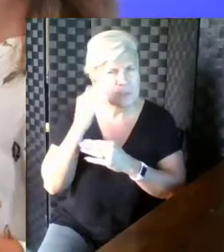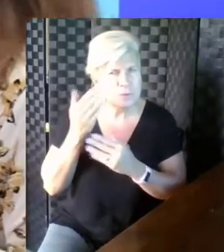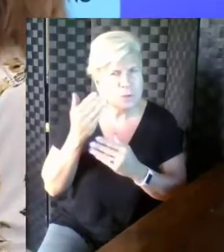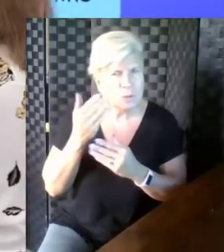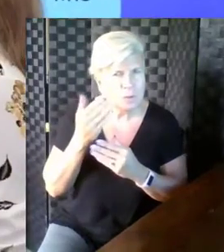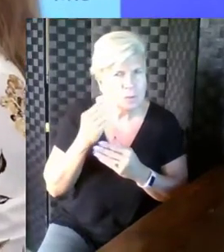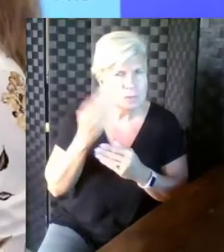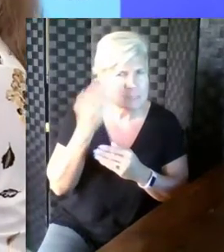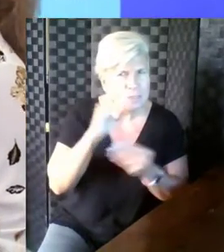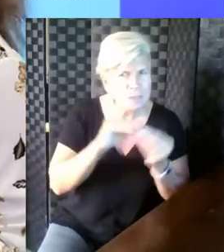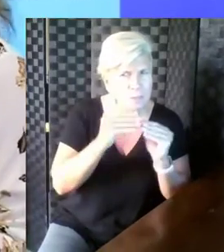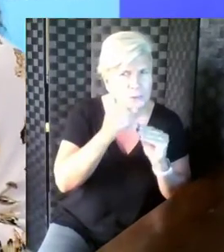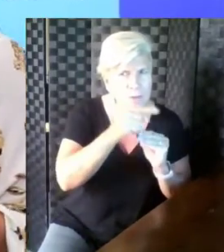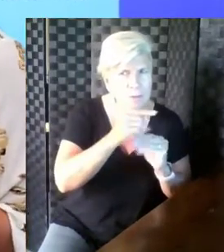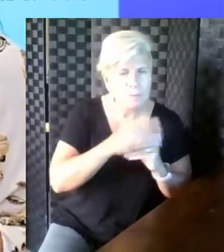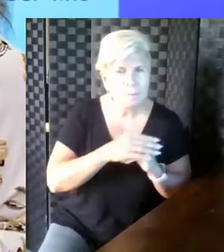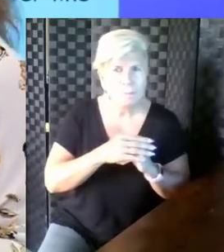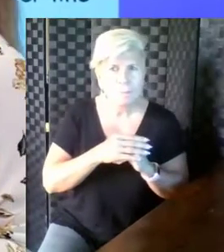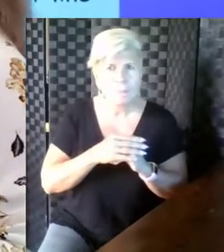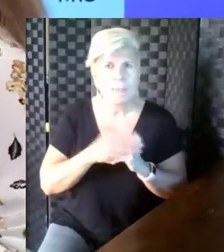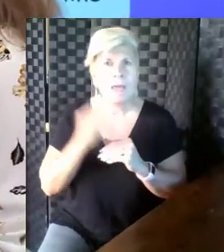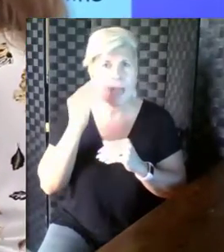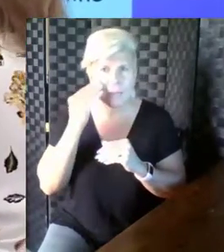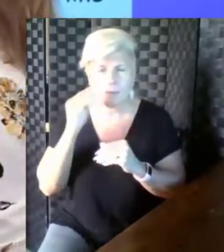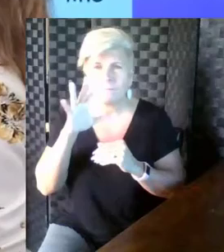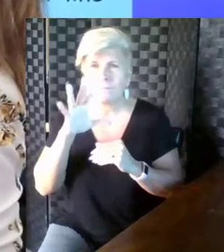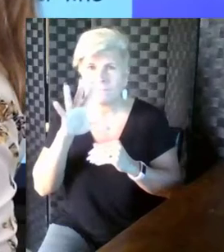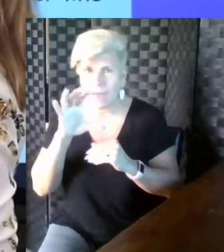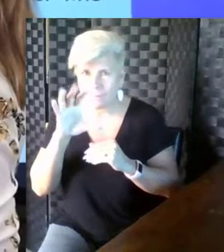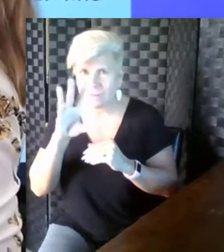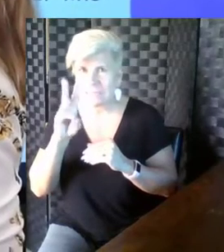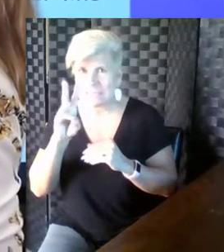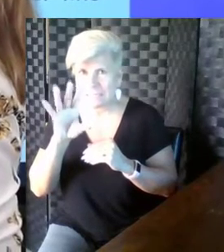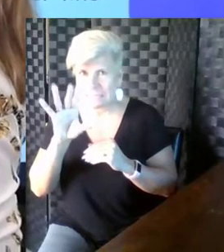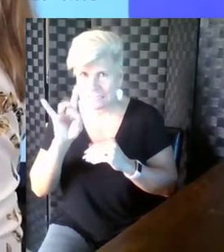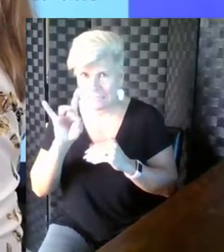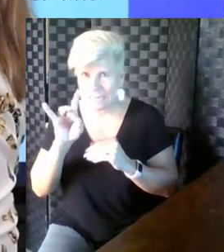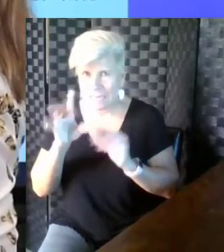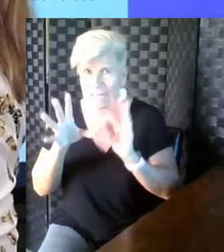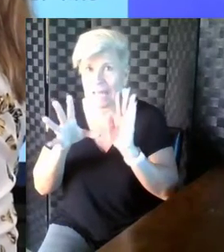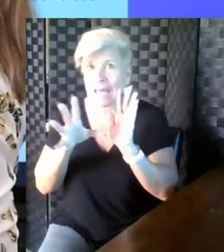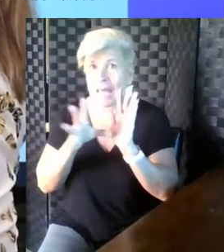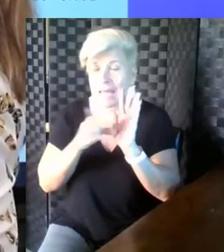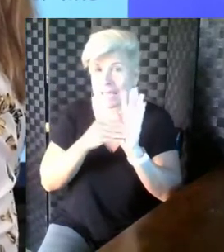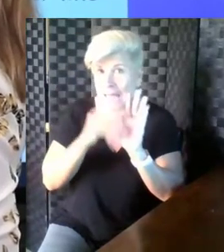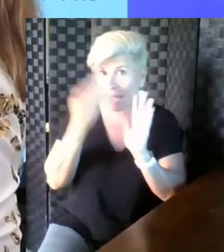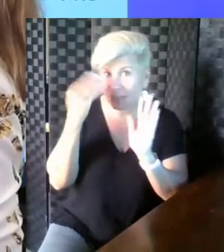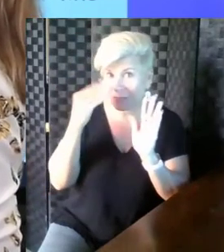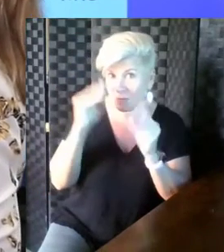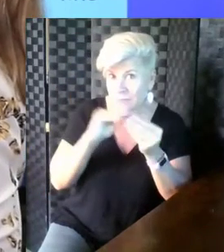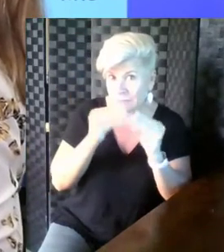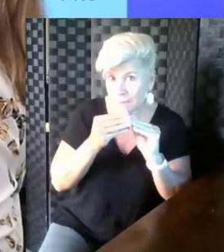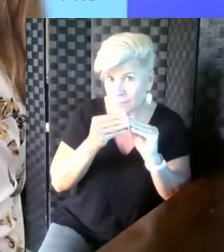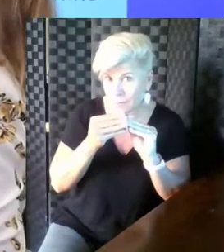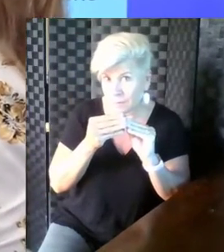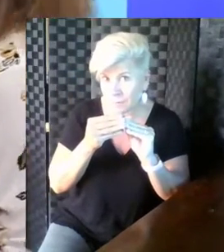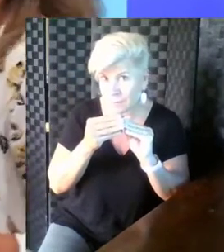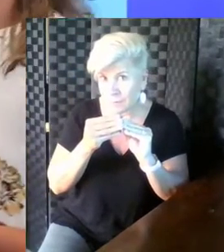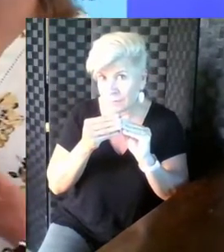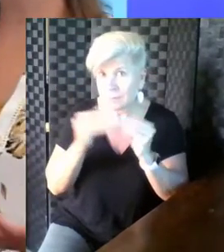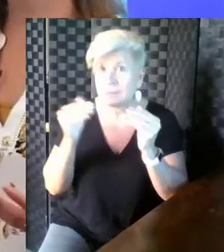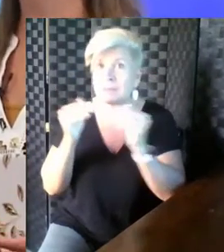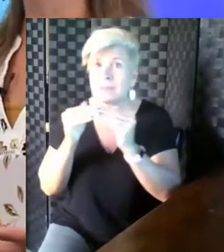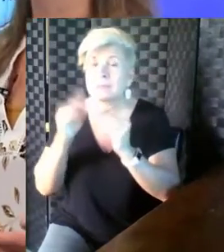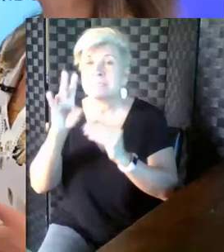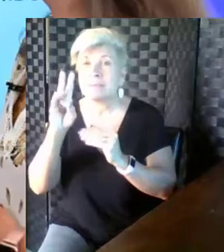know is this unknown number here. I do know that if I take 568 and I add it to that unknown